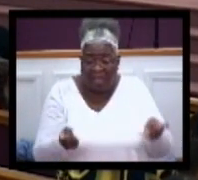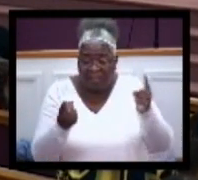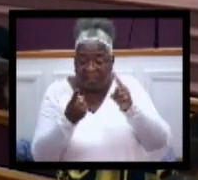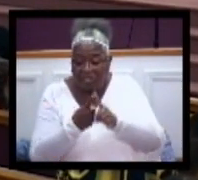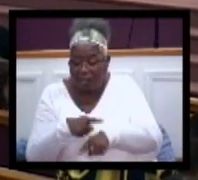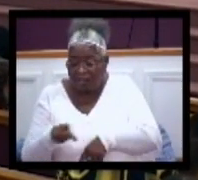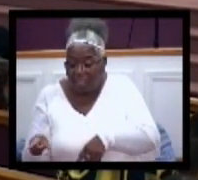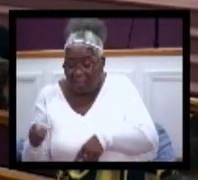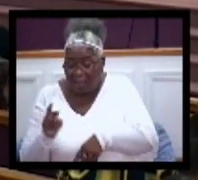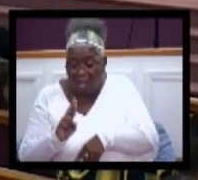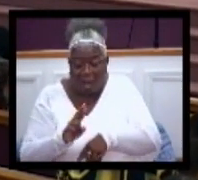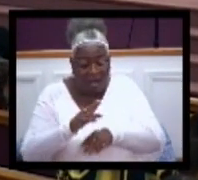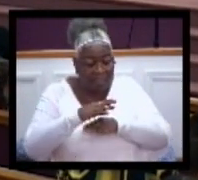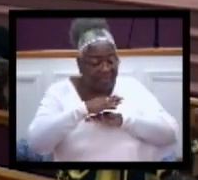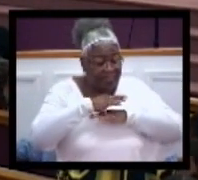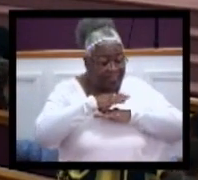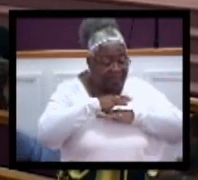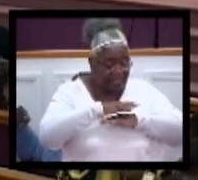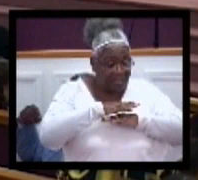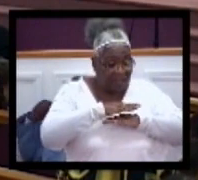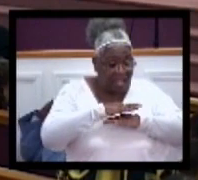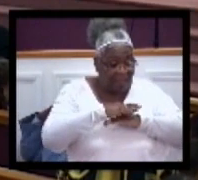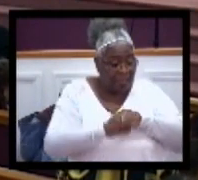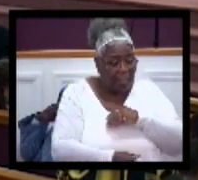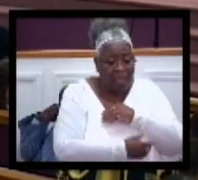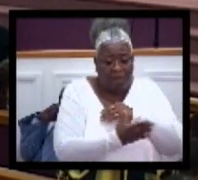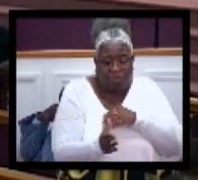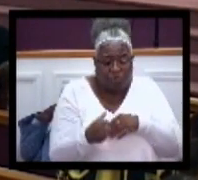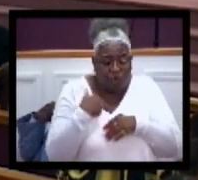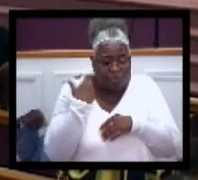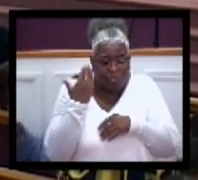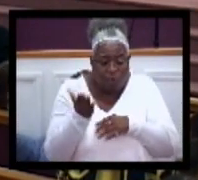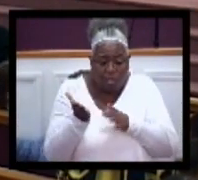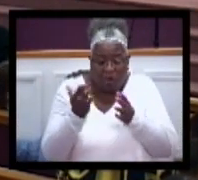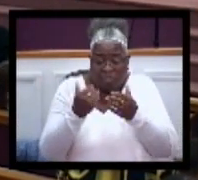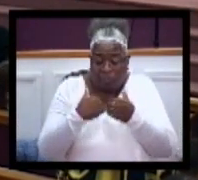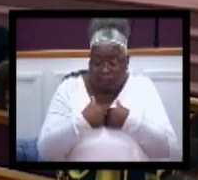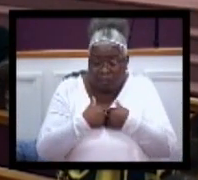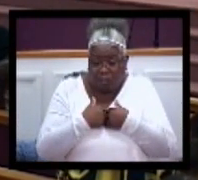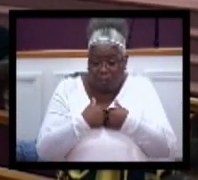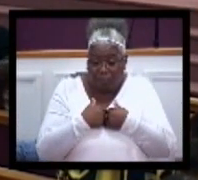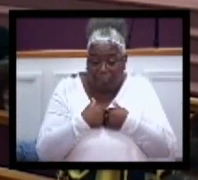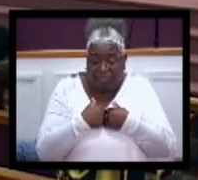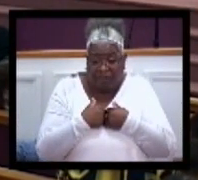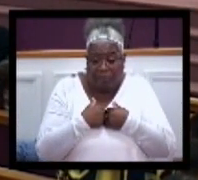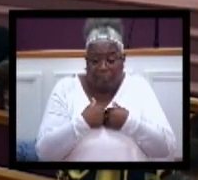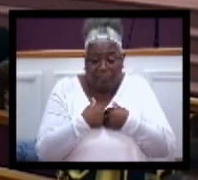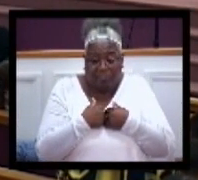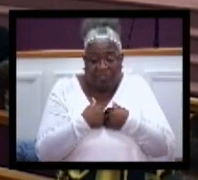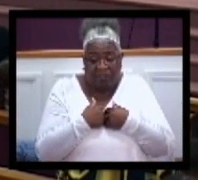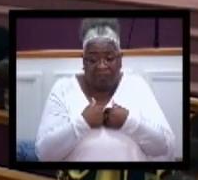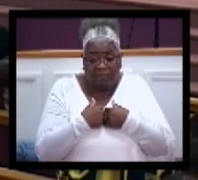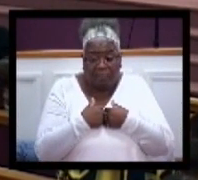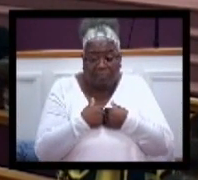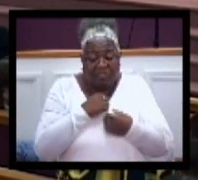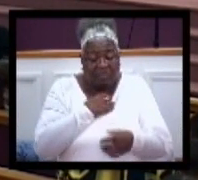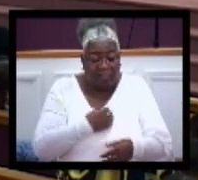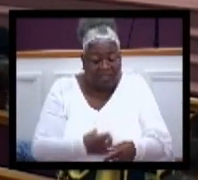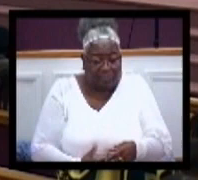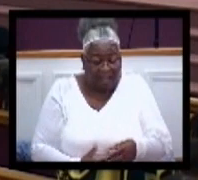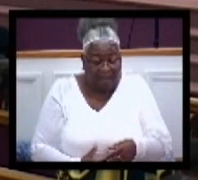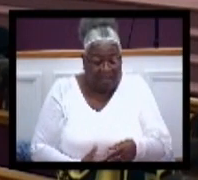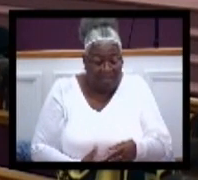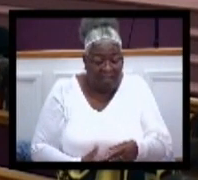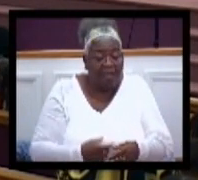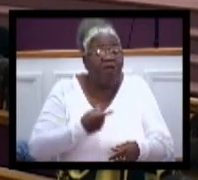they are satisfied. You will pursue hunger. You will pursue